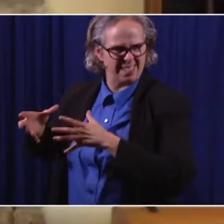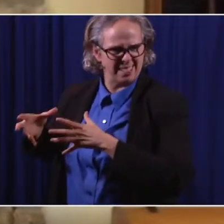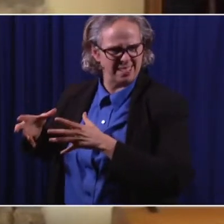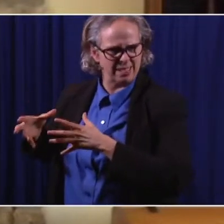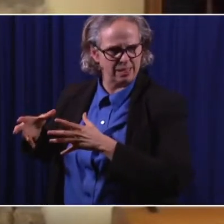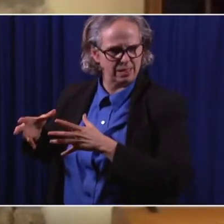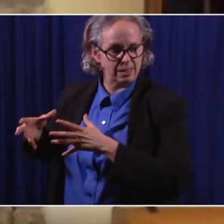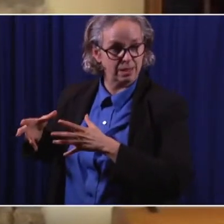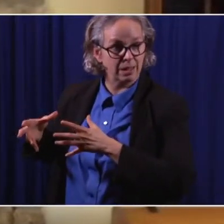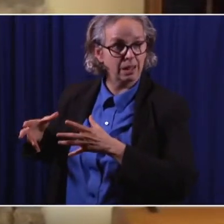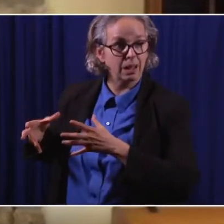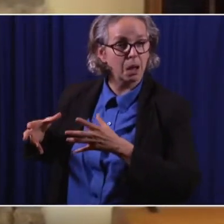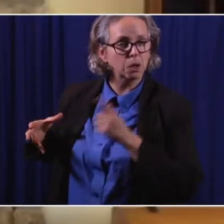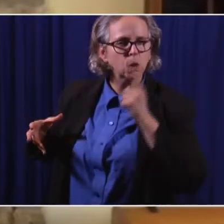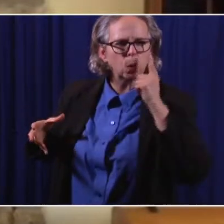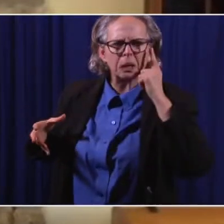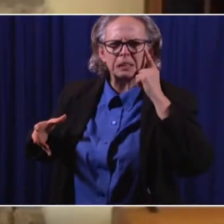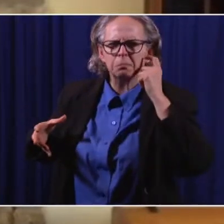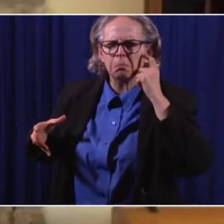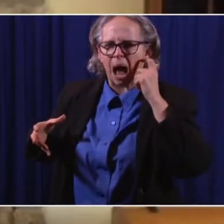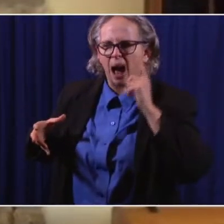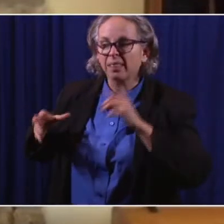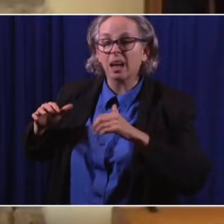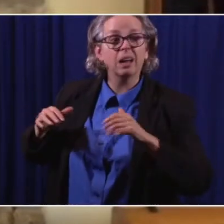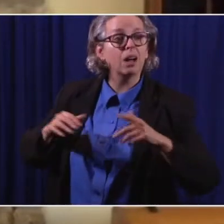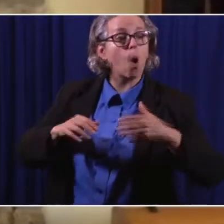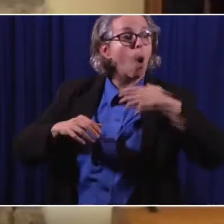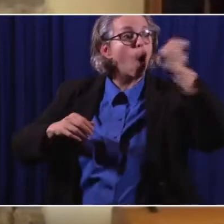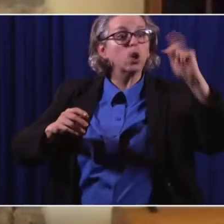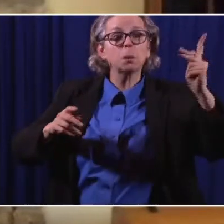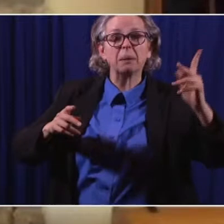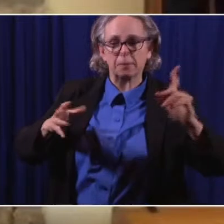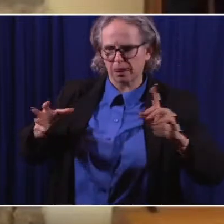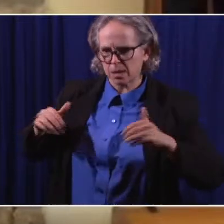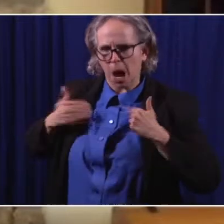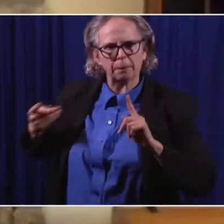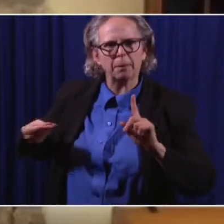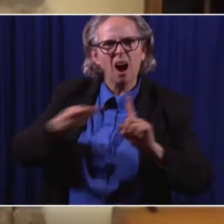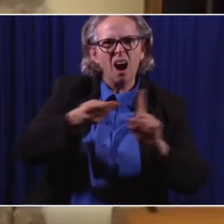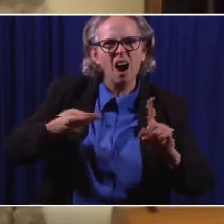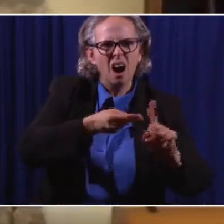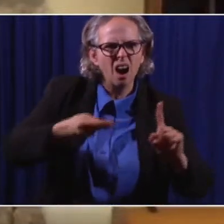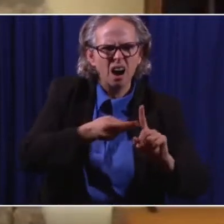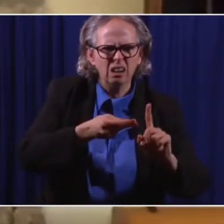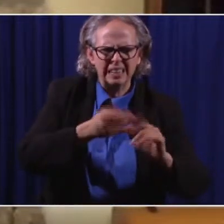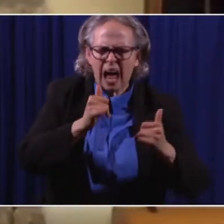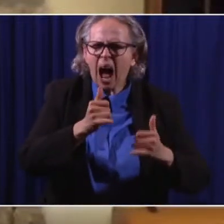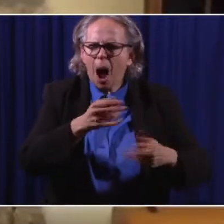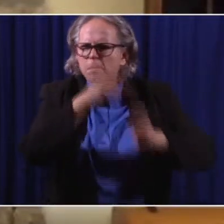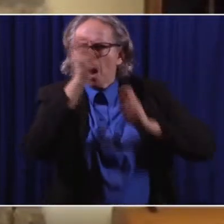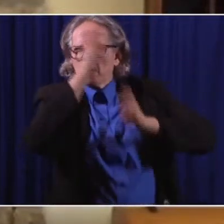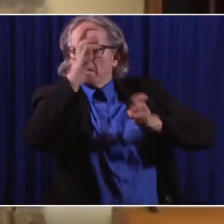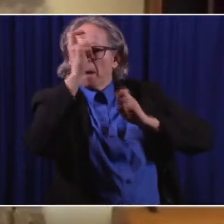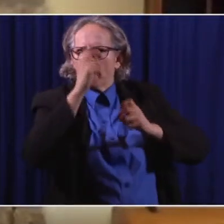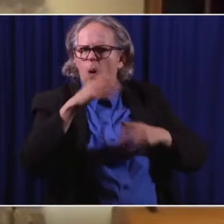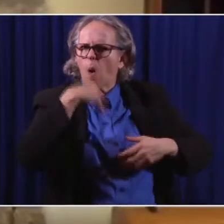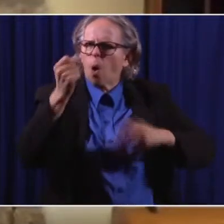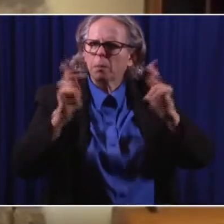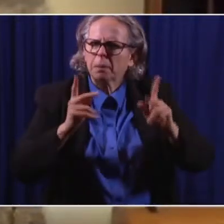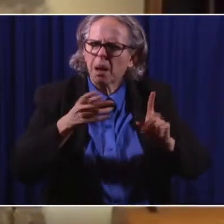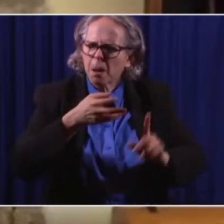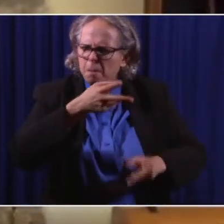infected older people. But we're seeing an older group now. And that does not bode well for what goes on inside the